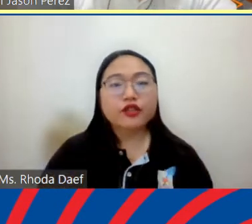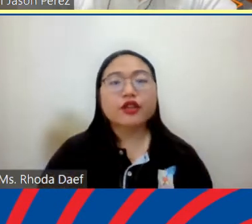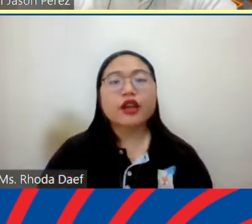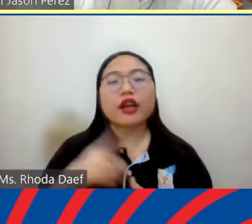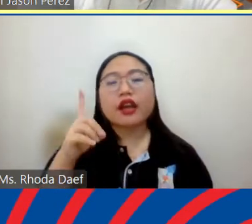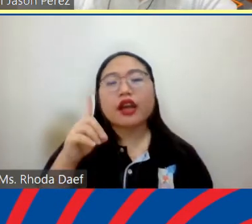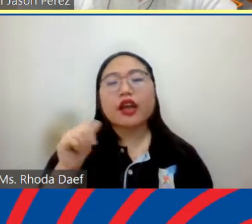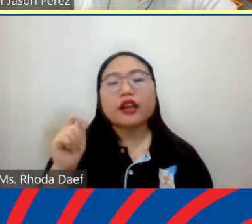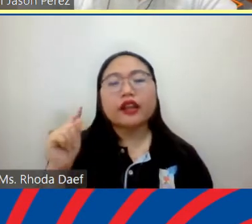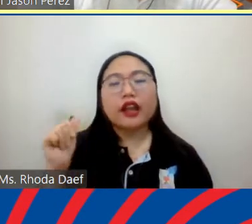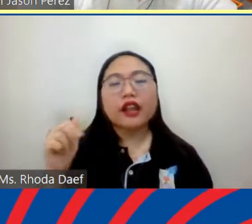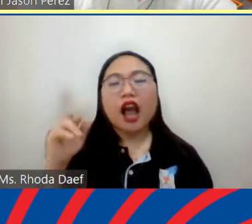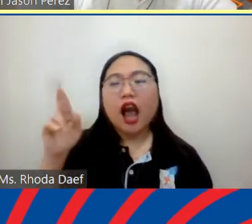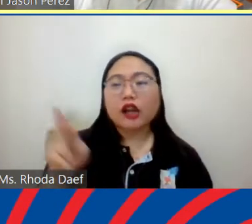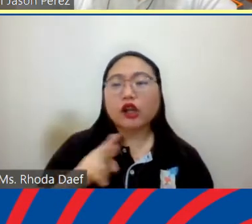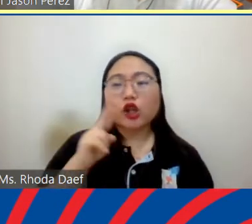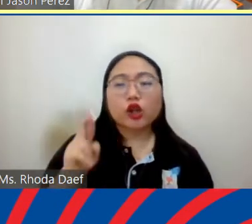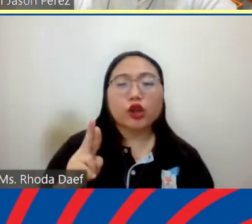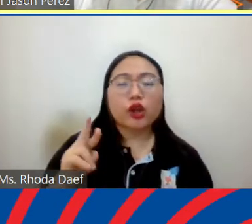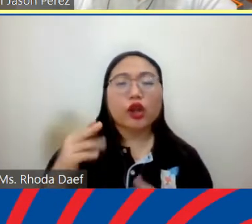okay,